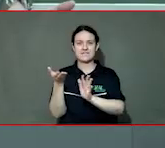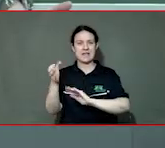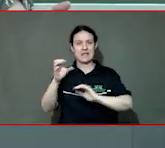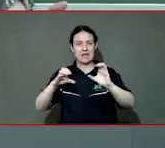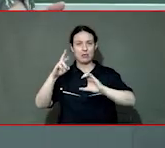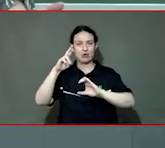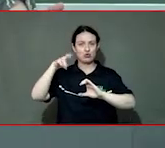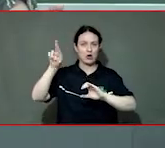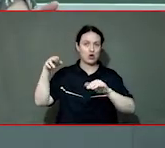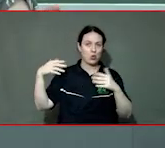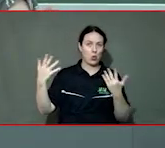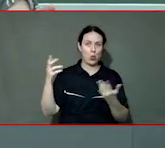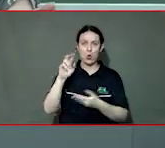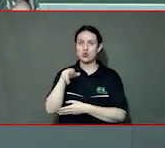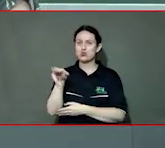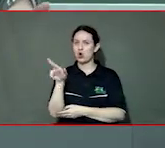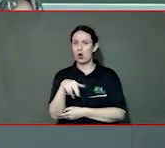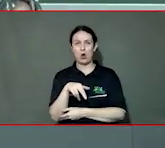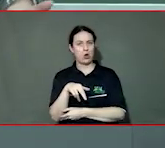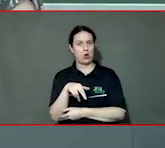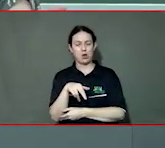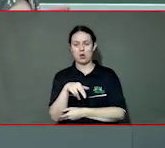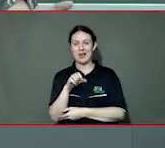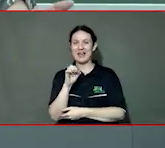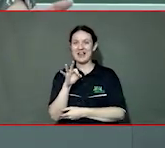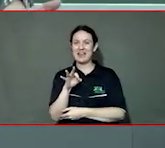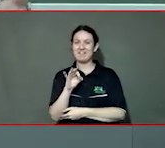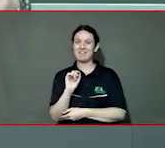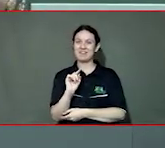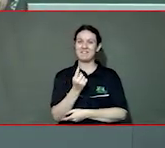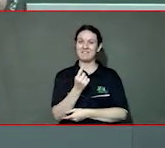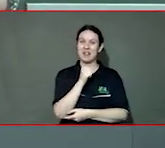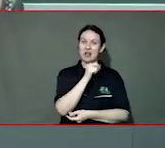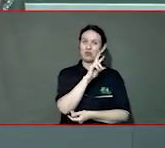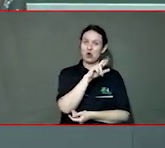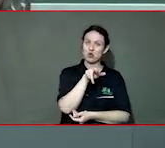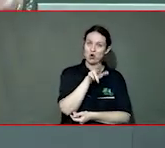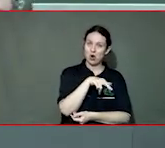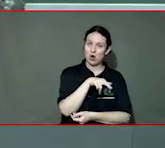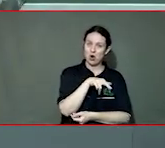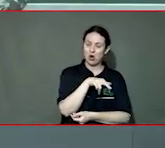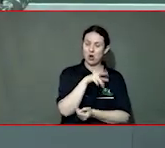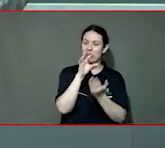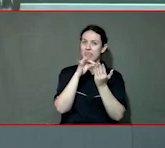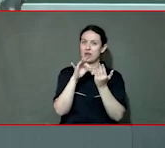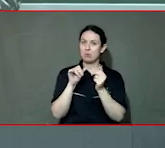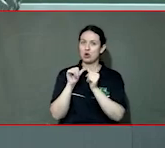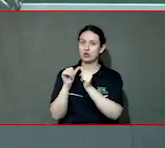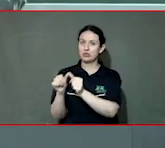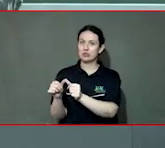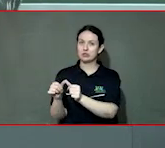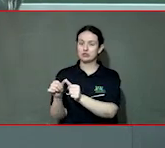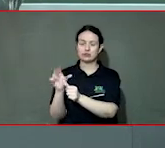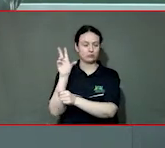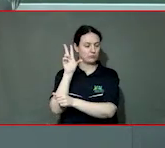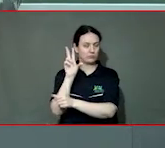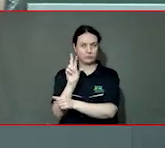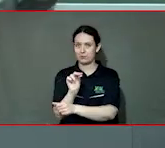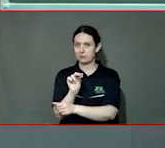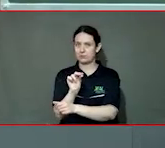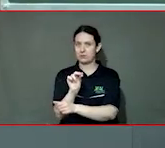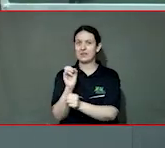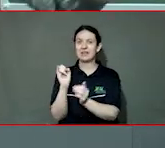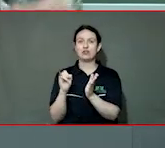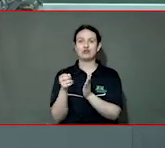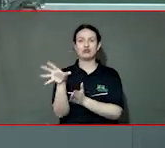wrong. We can't continue marking when it is wrong because you're busy then making a